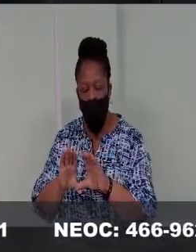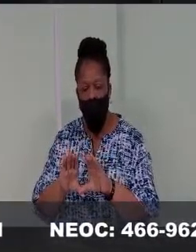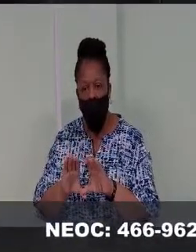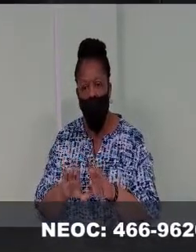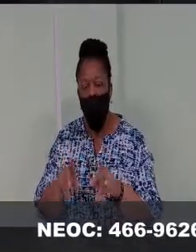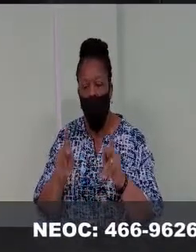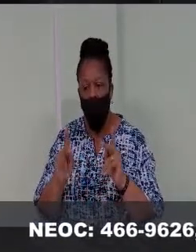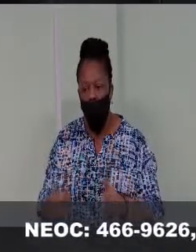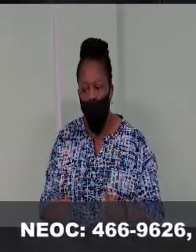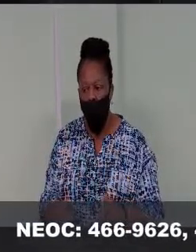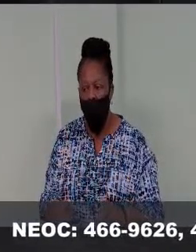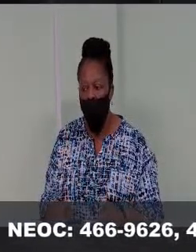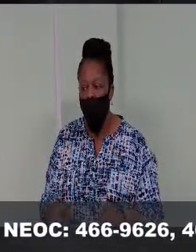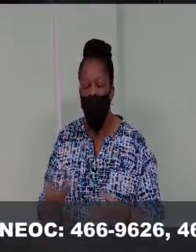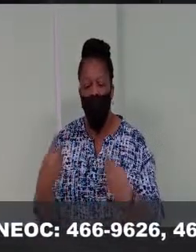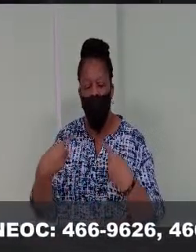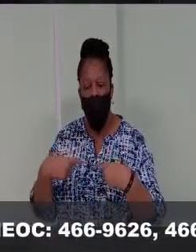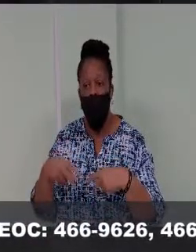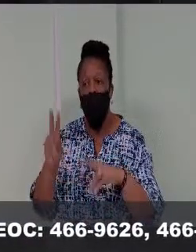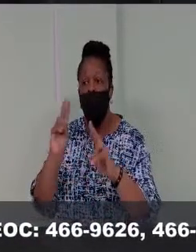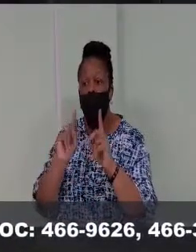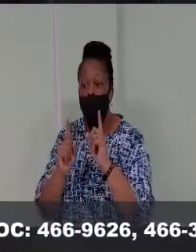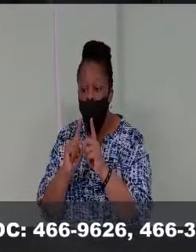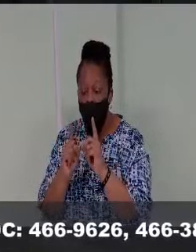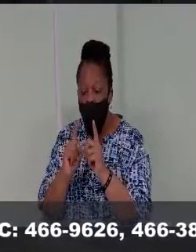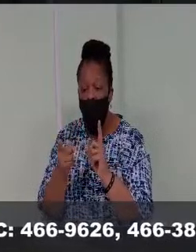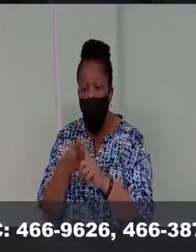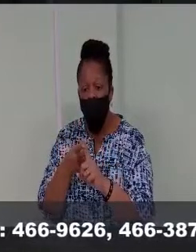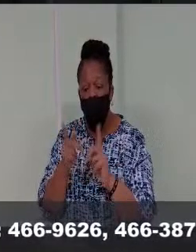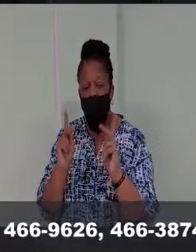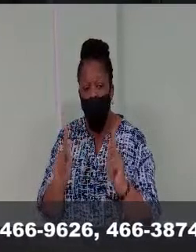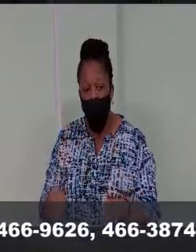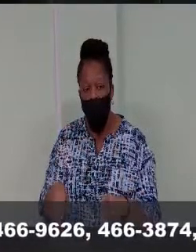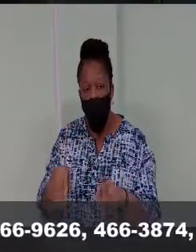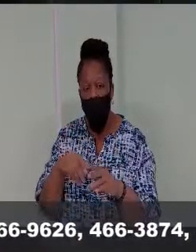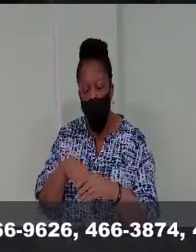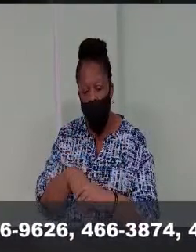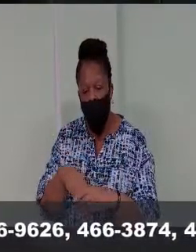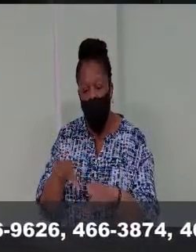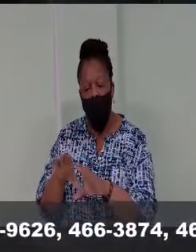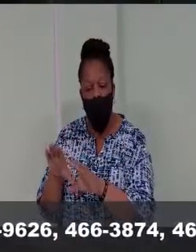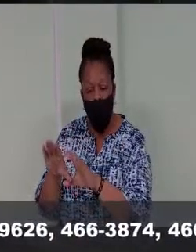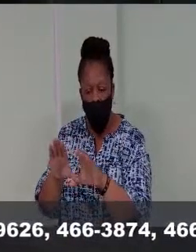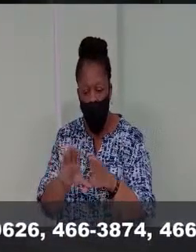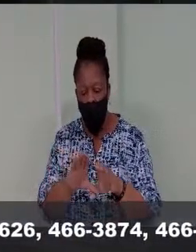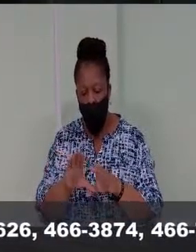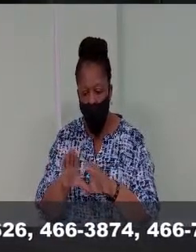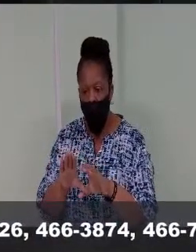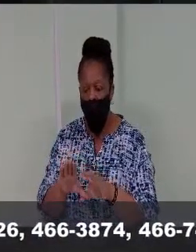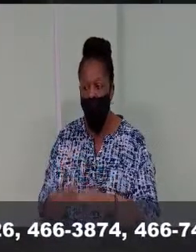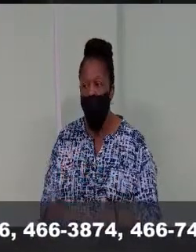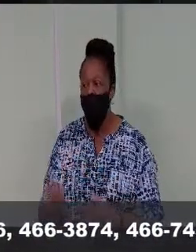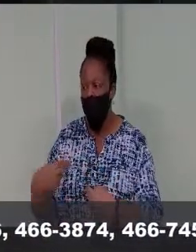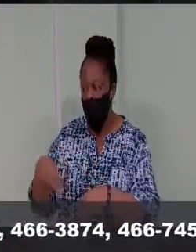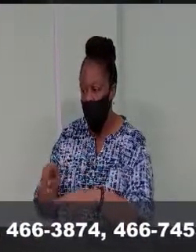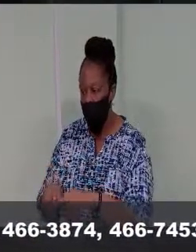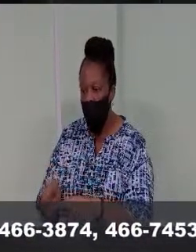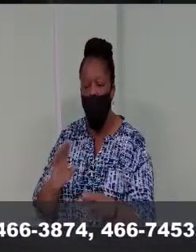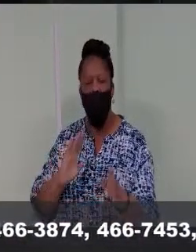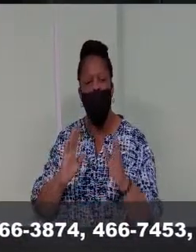is to have educational programs, have the necessary persons in the